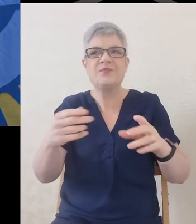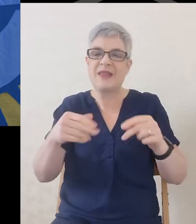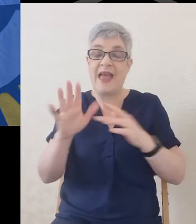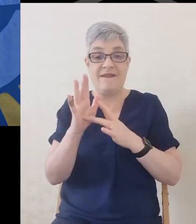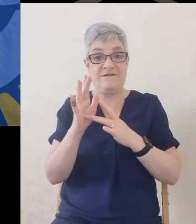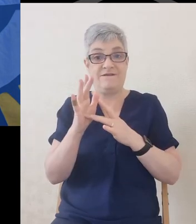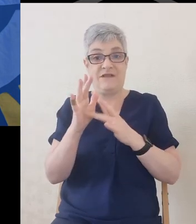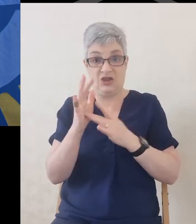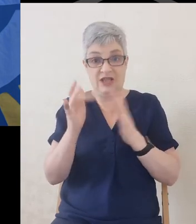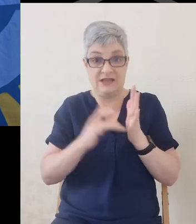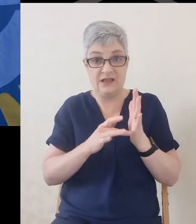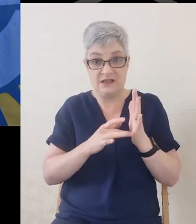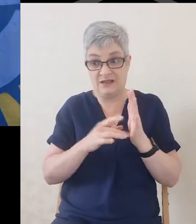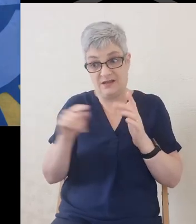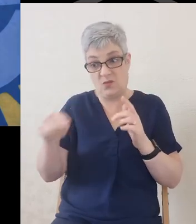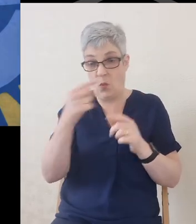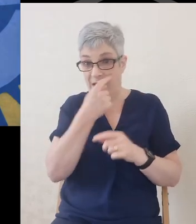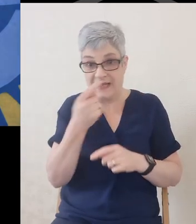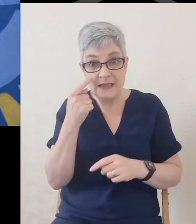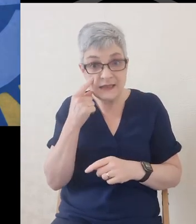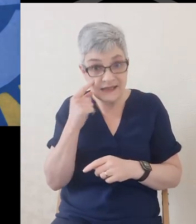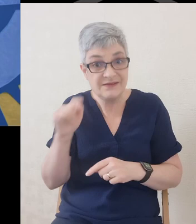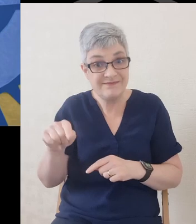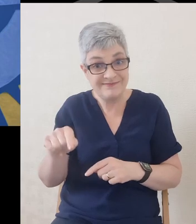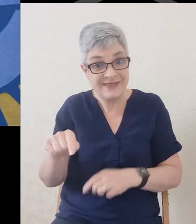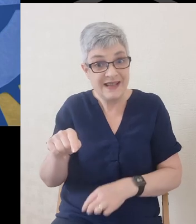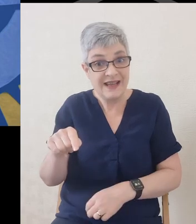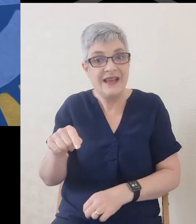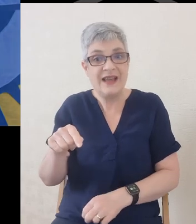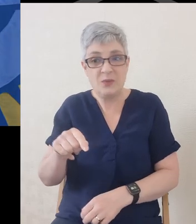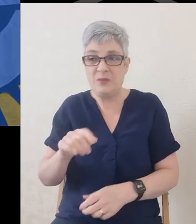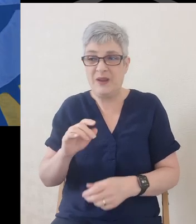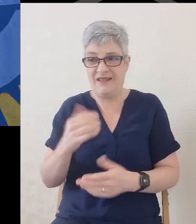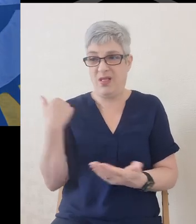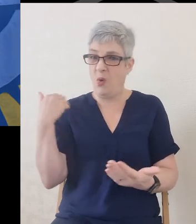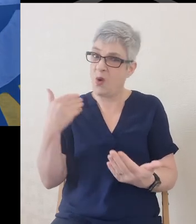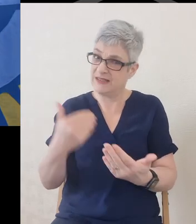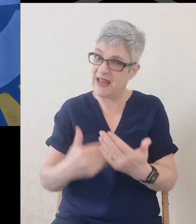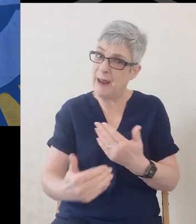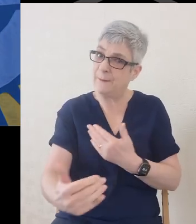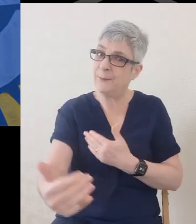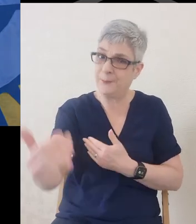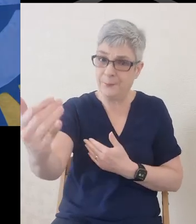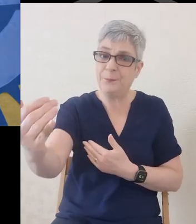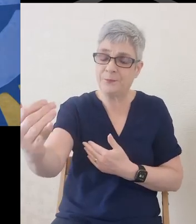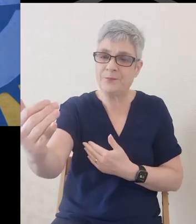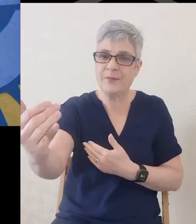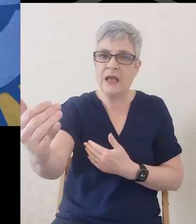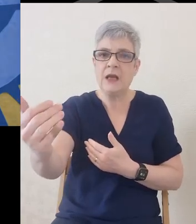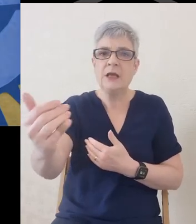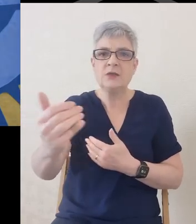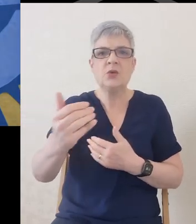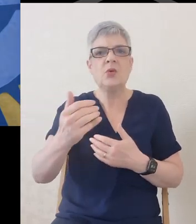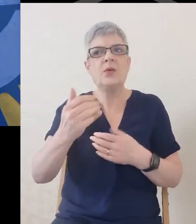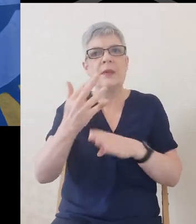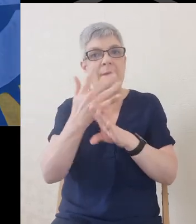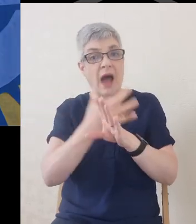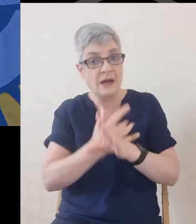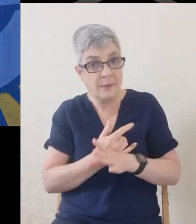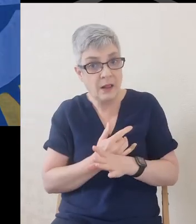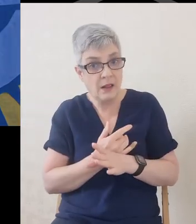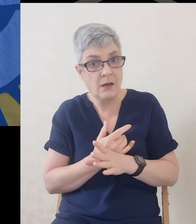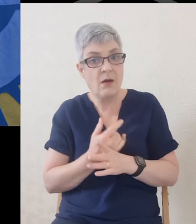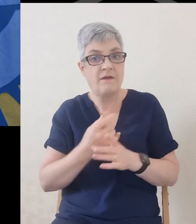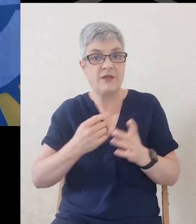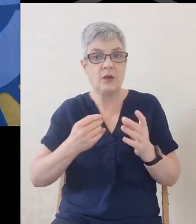Jesus' witnesses to the ends of the earth, verse 8, that was going to take a while. And in passages such as the parable of the